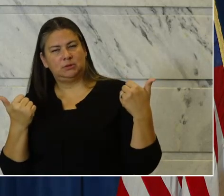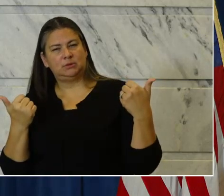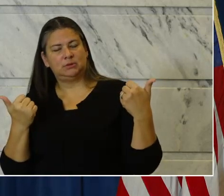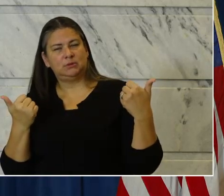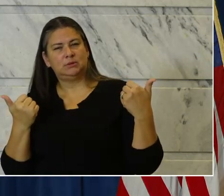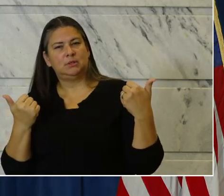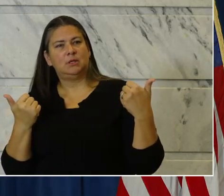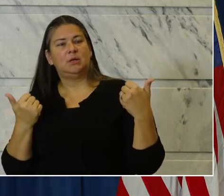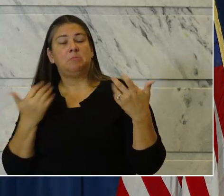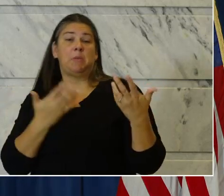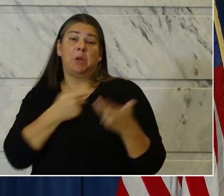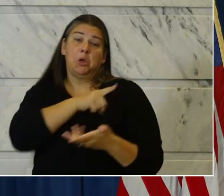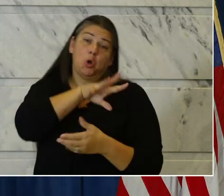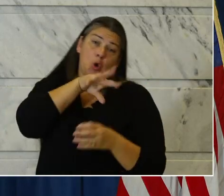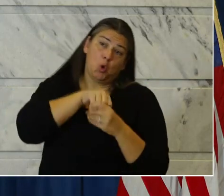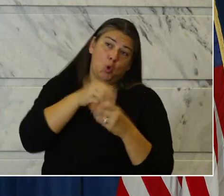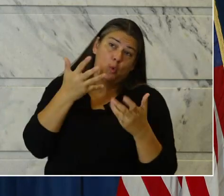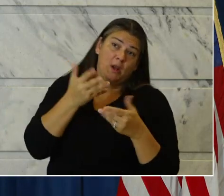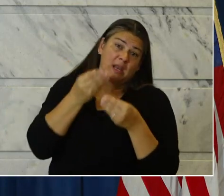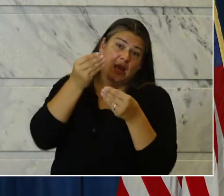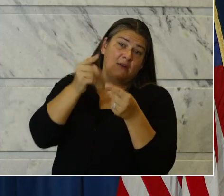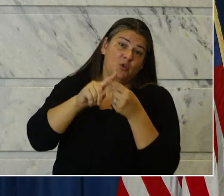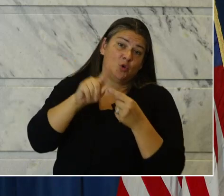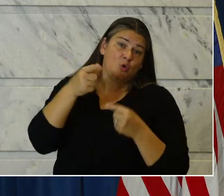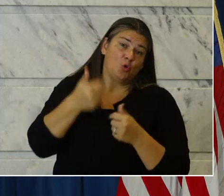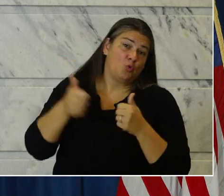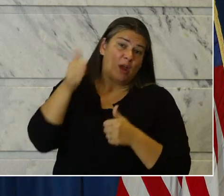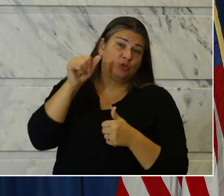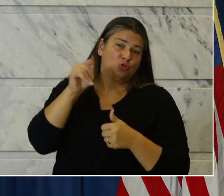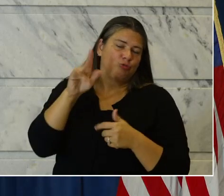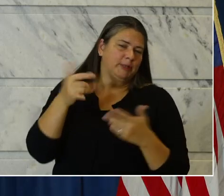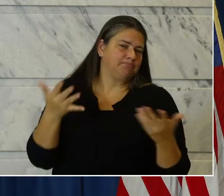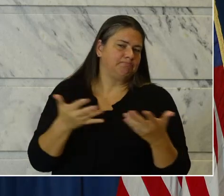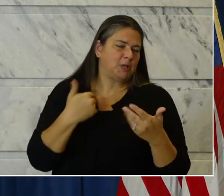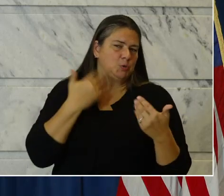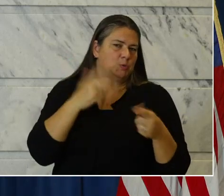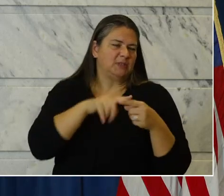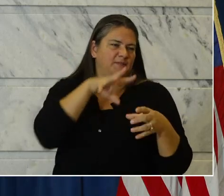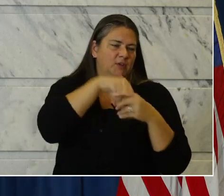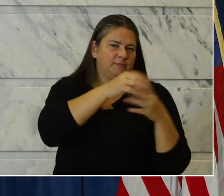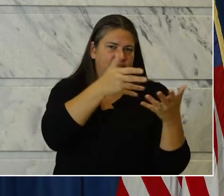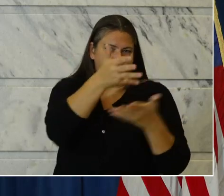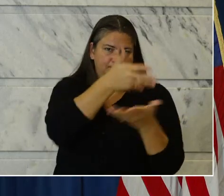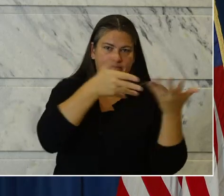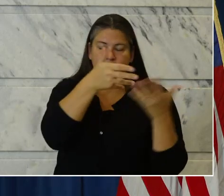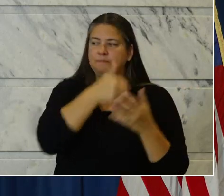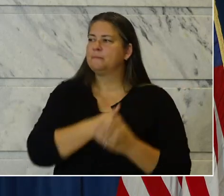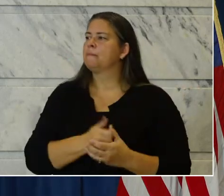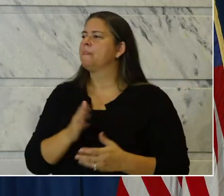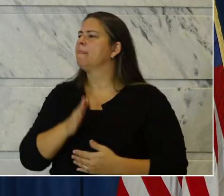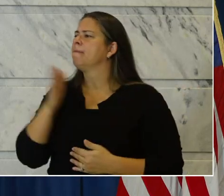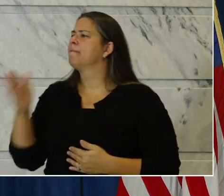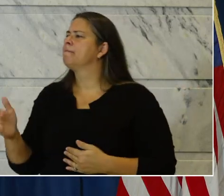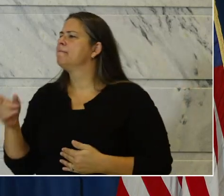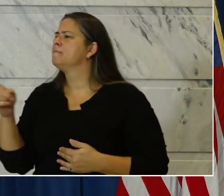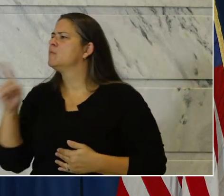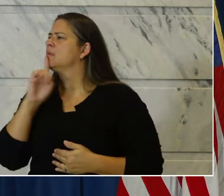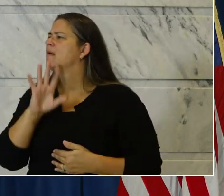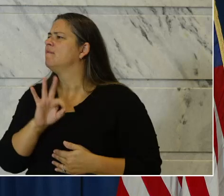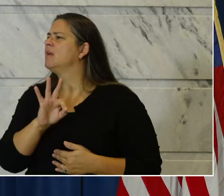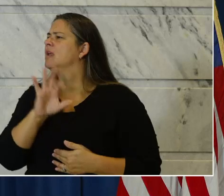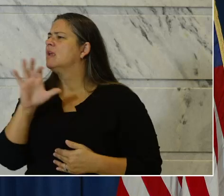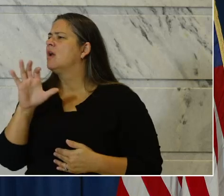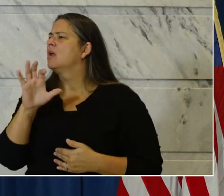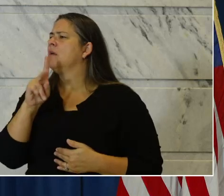to the grand jury. Is it Conroy? Yes. All right. So switch over to state line. They just